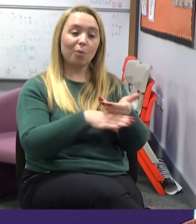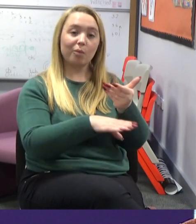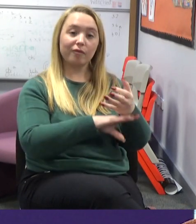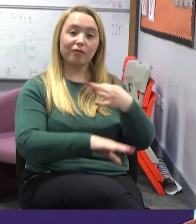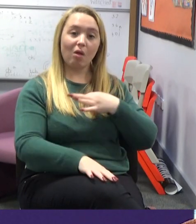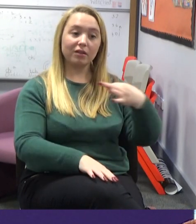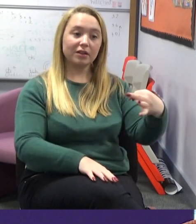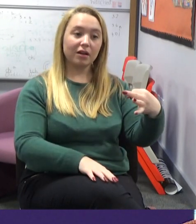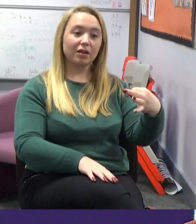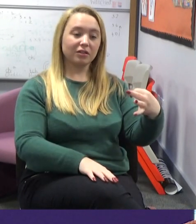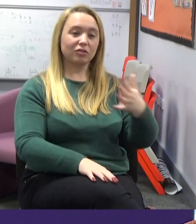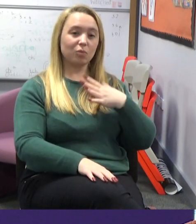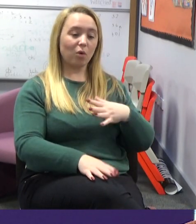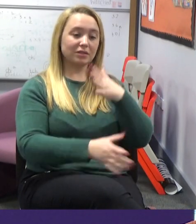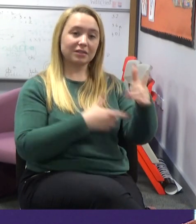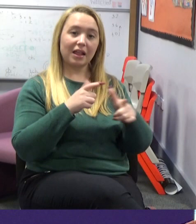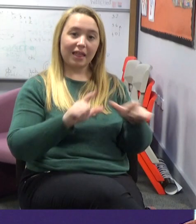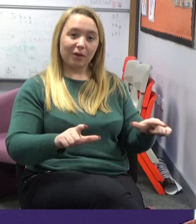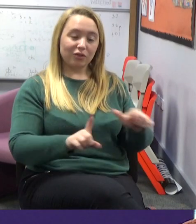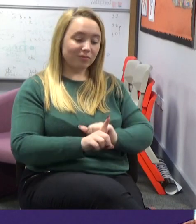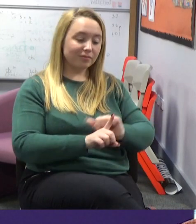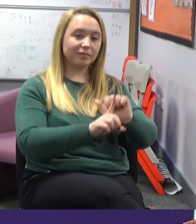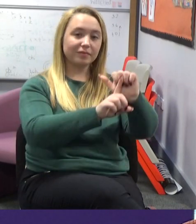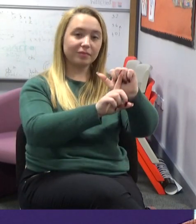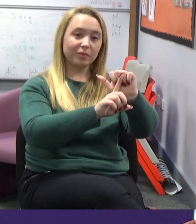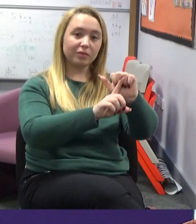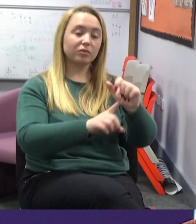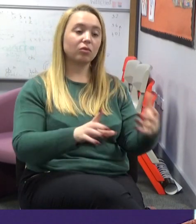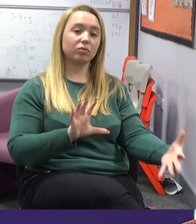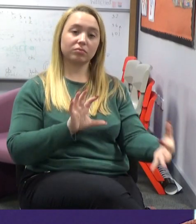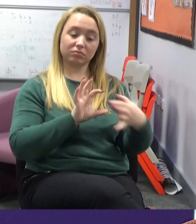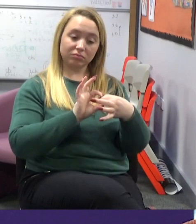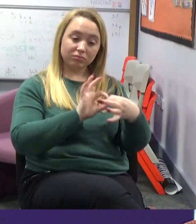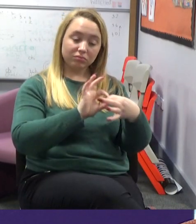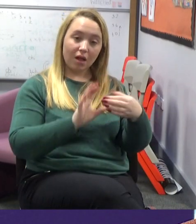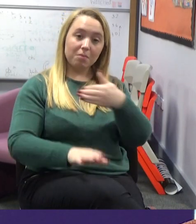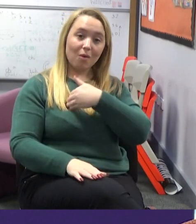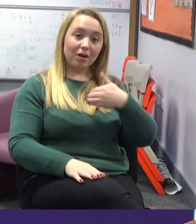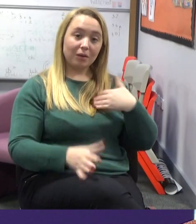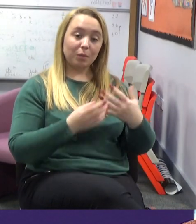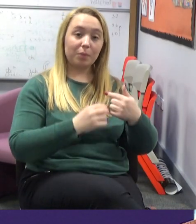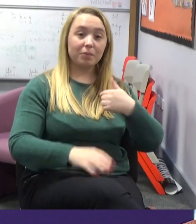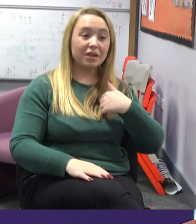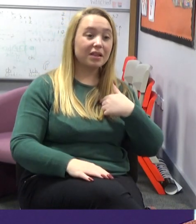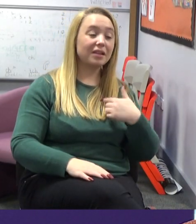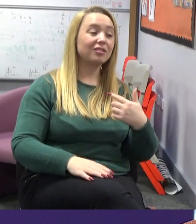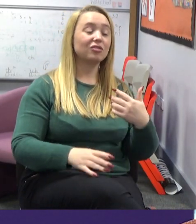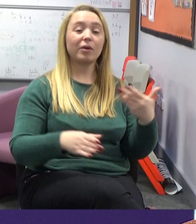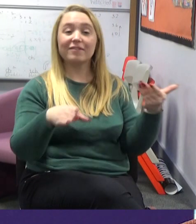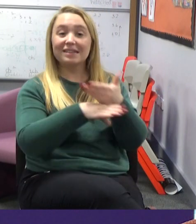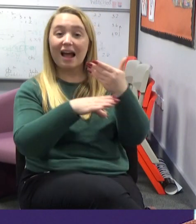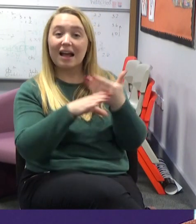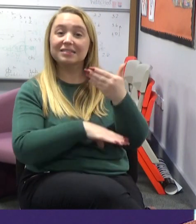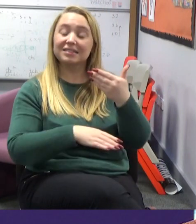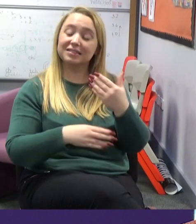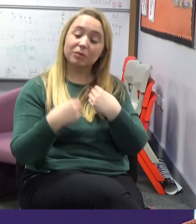Garvel, and it's to help develop her use of sign language. So she works with me in the class in the morning, so I'll give her tasks and